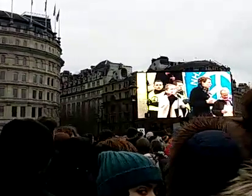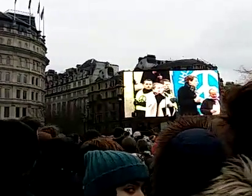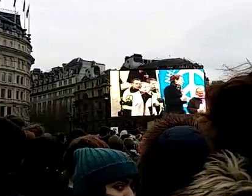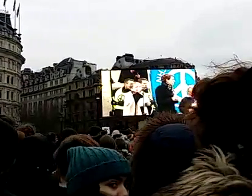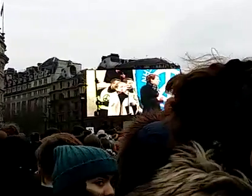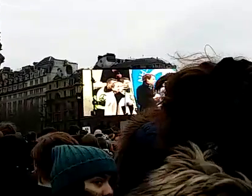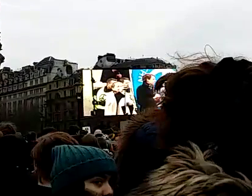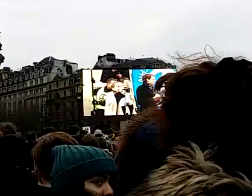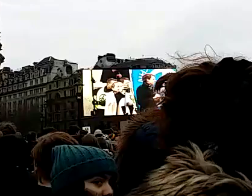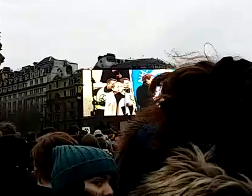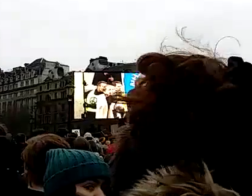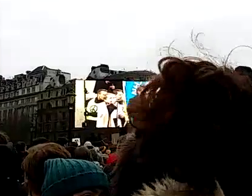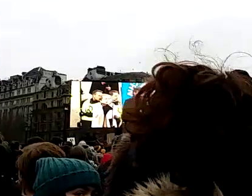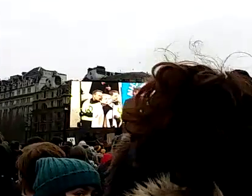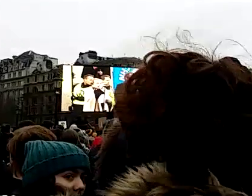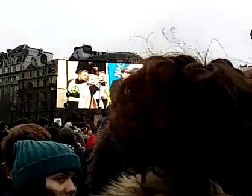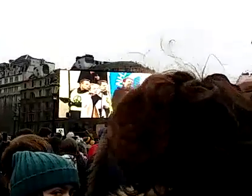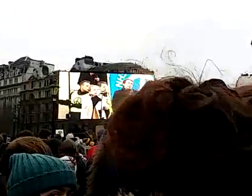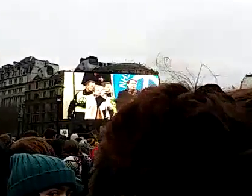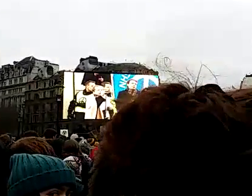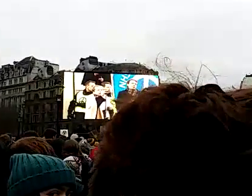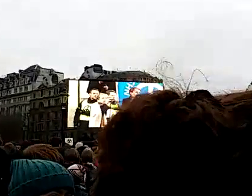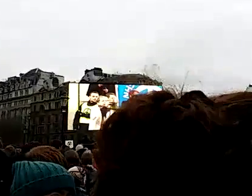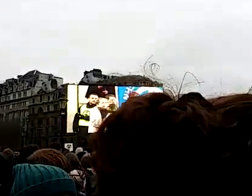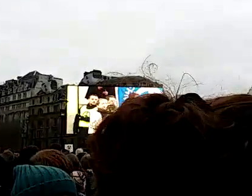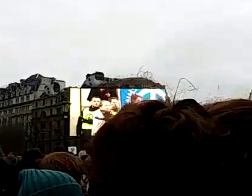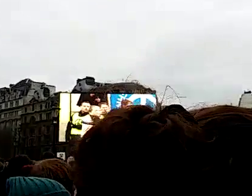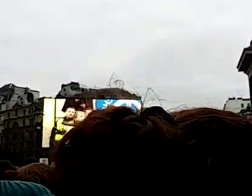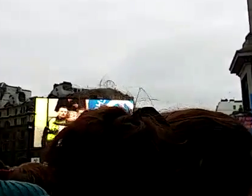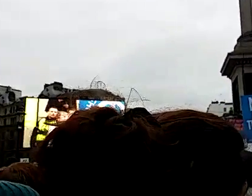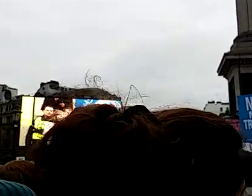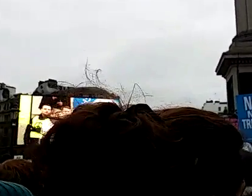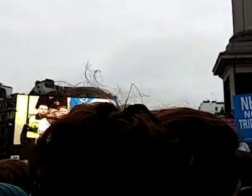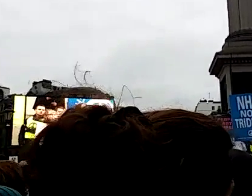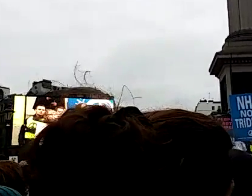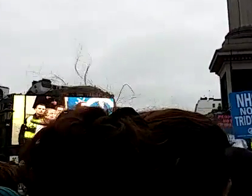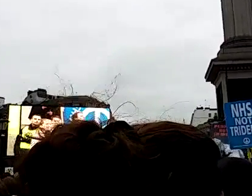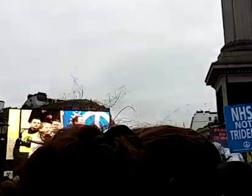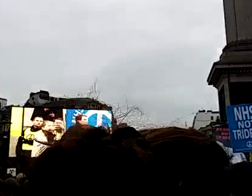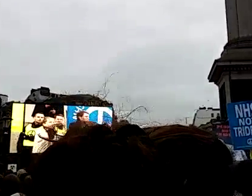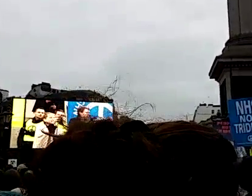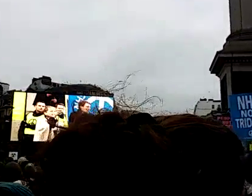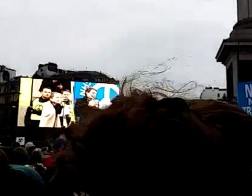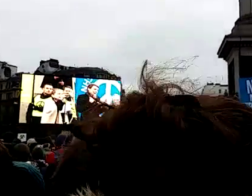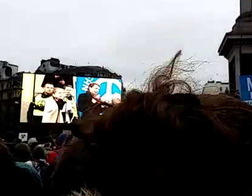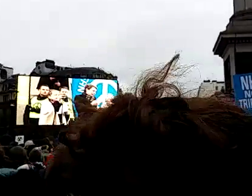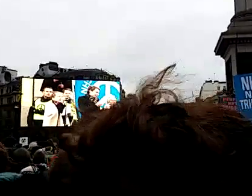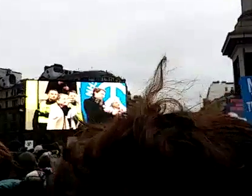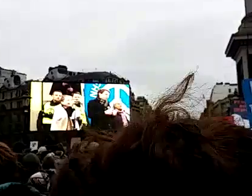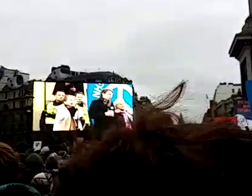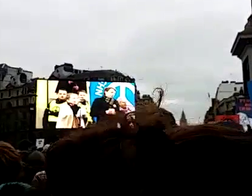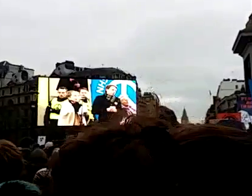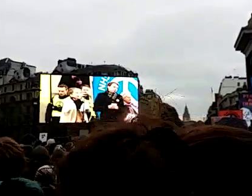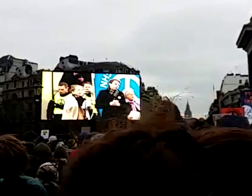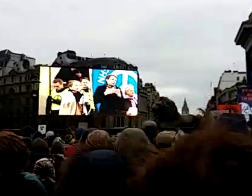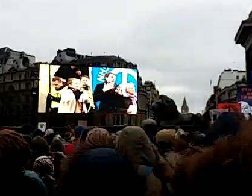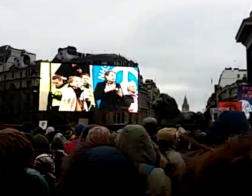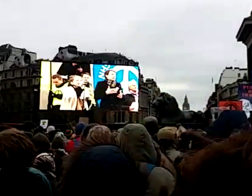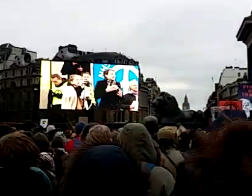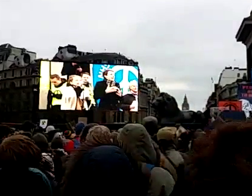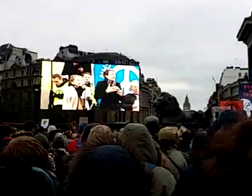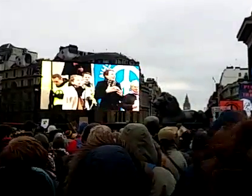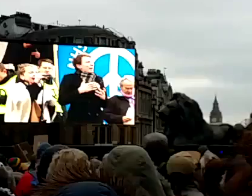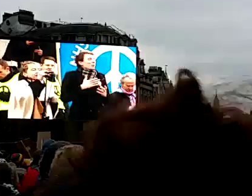as well. Yeah, but keep sending to Stop the War UK and CND UK. Now